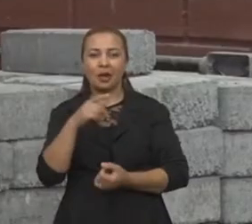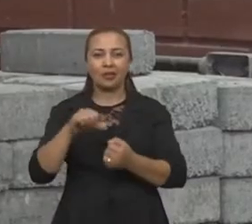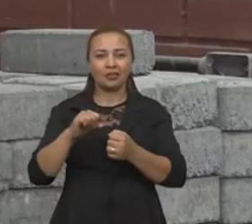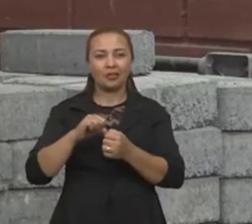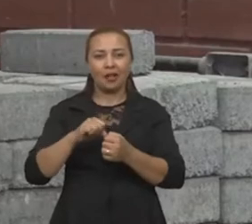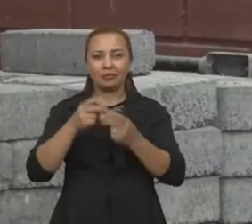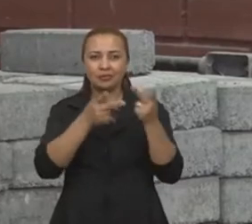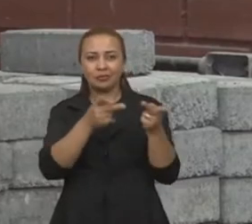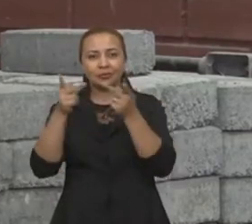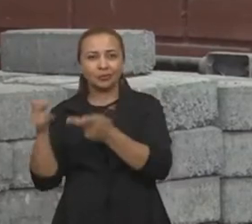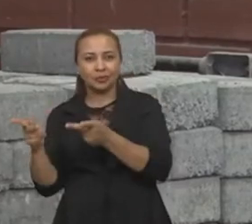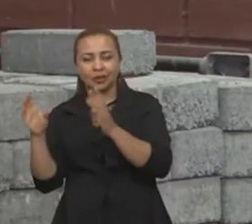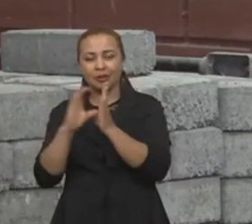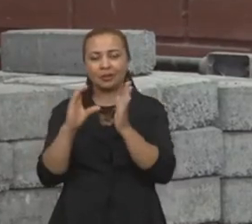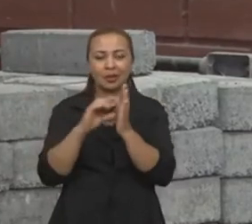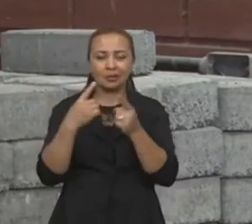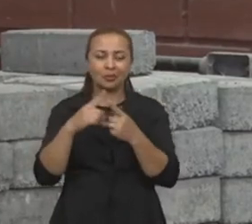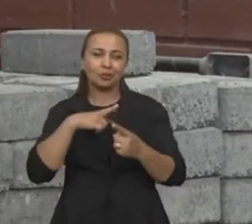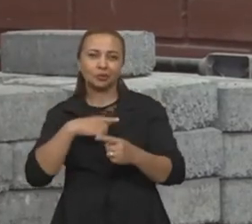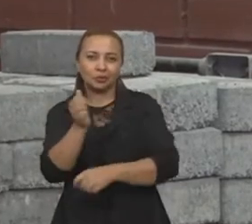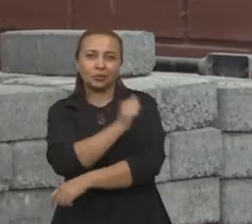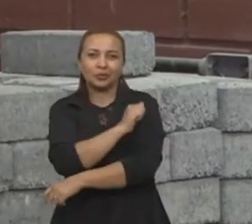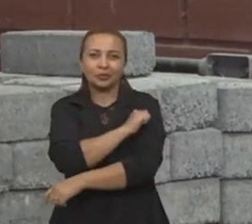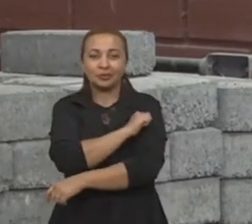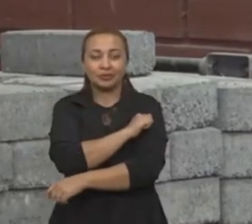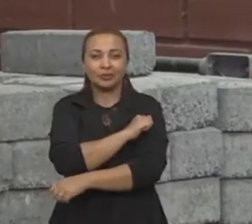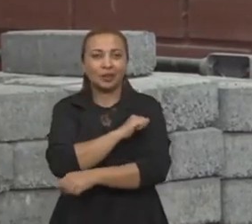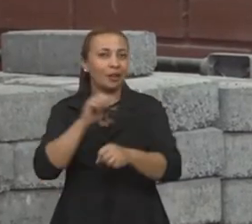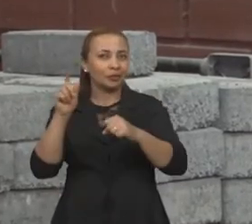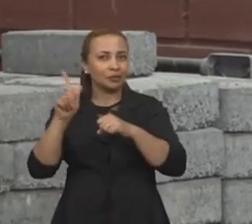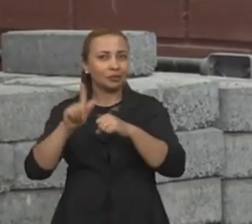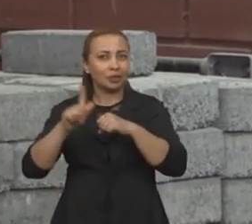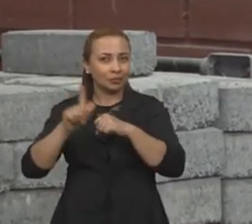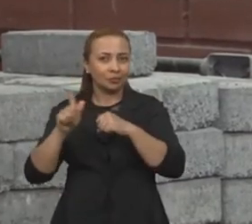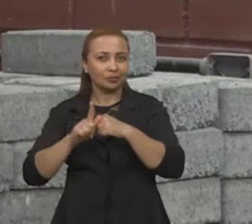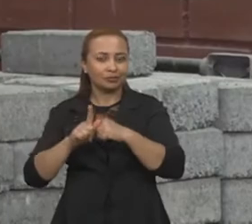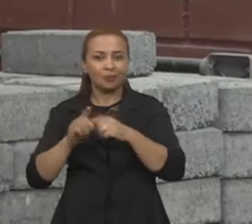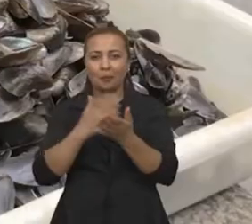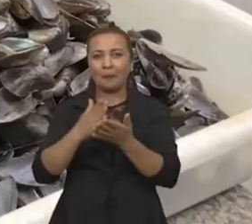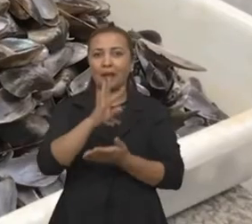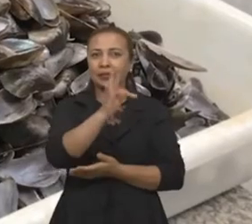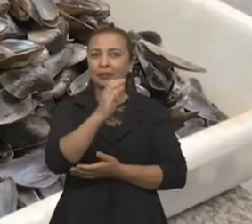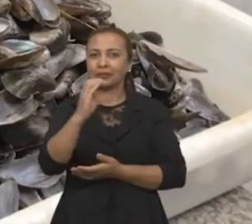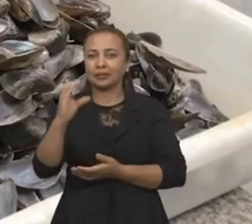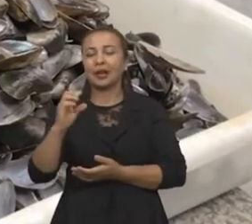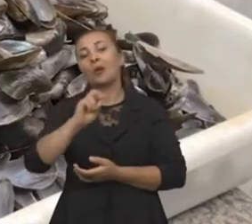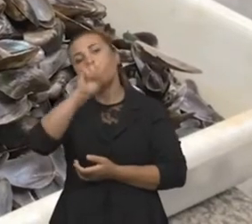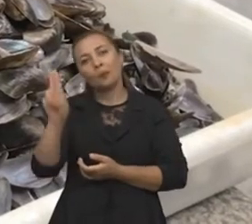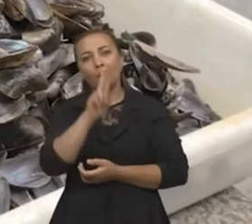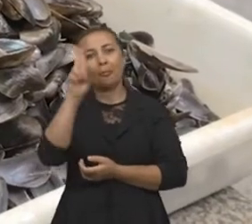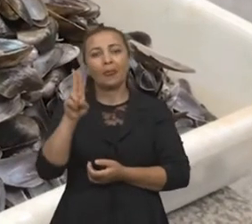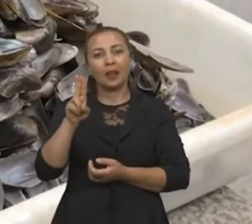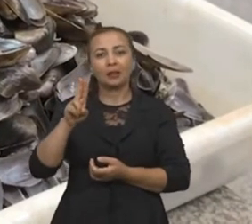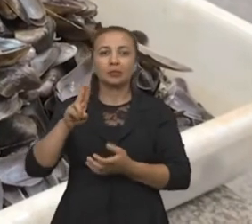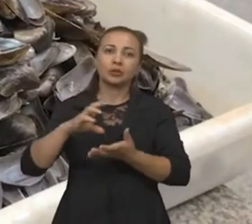We did a visit to the community, because we were with a graduate student, who was doing a TCC work, using